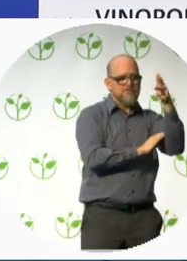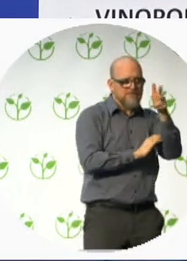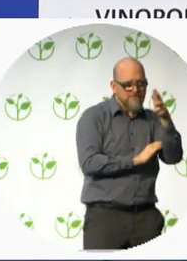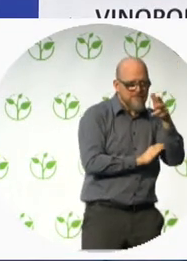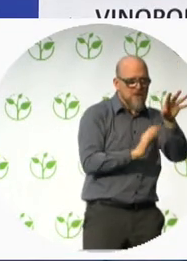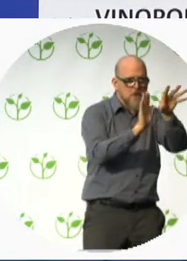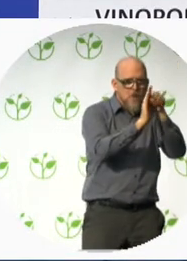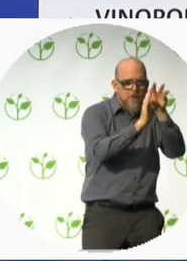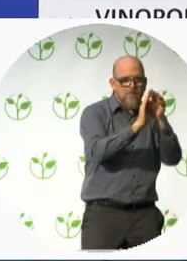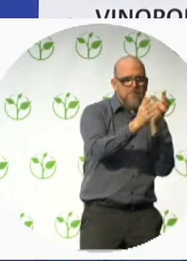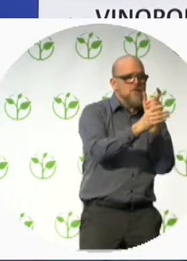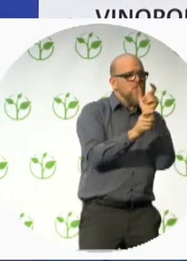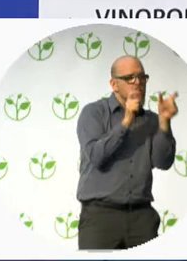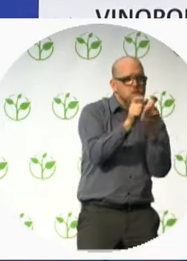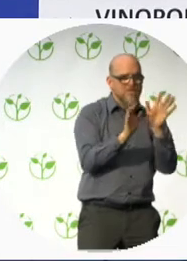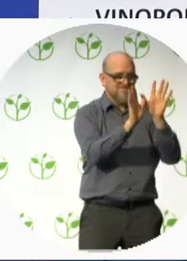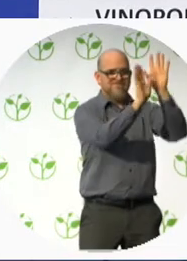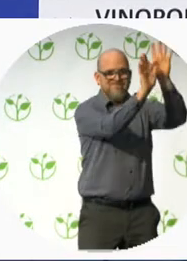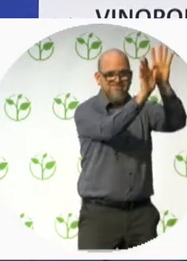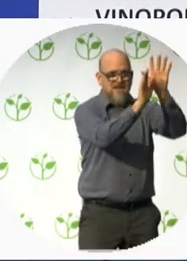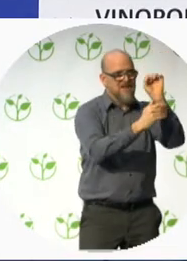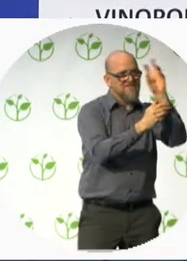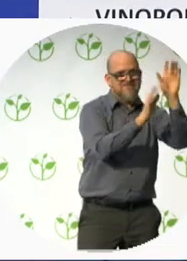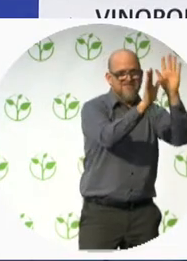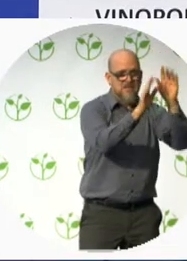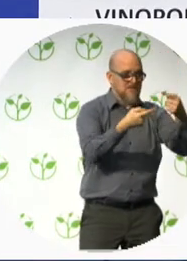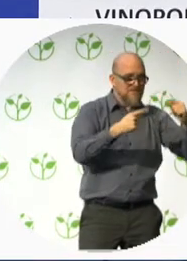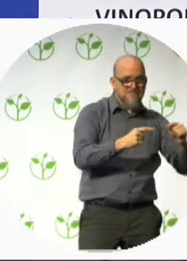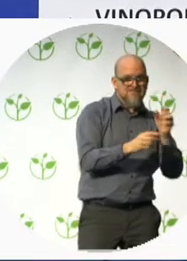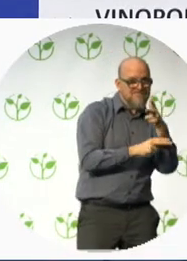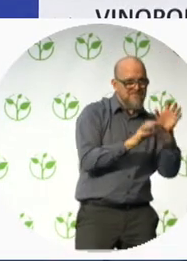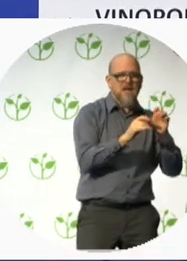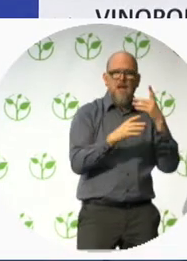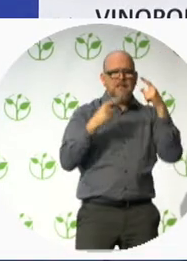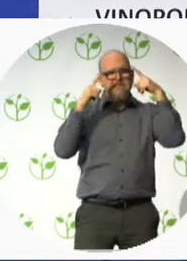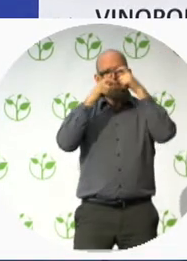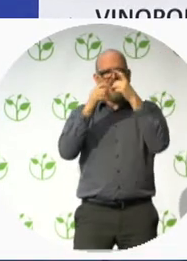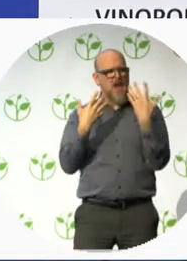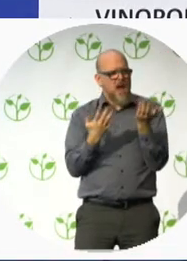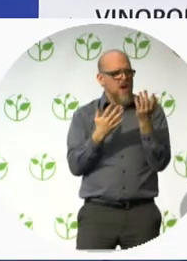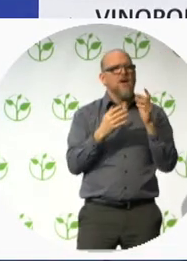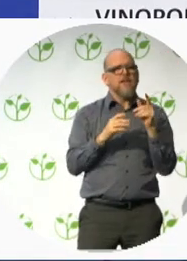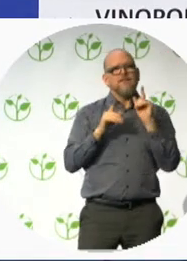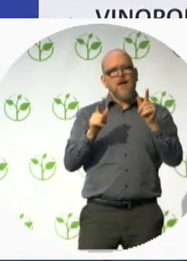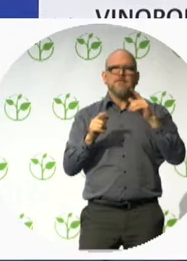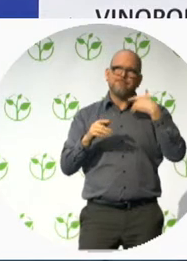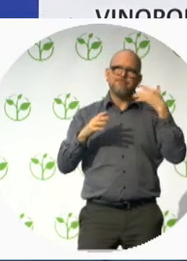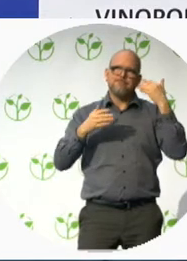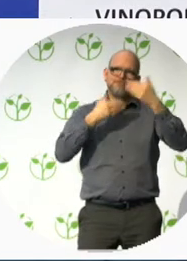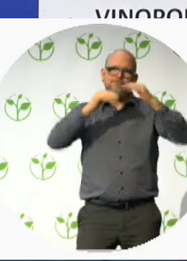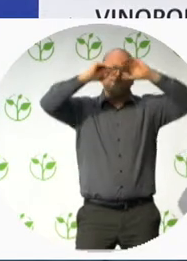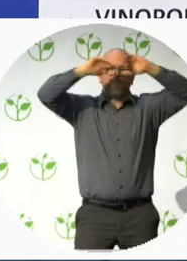also took words from the EGRA tools that we were developing and the national curriculum and other requests from teachers and put them in the